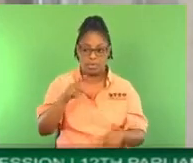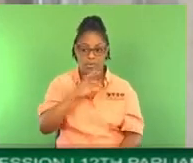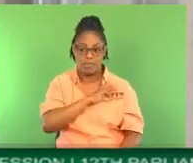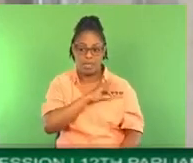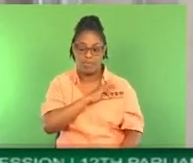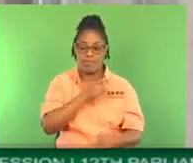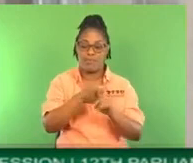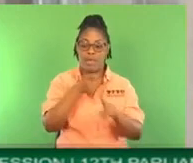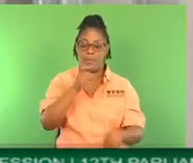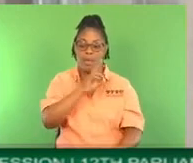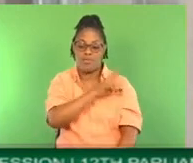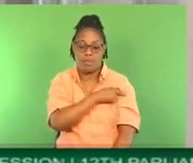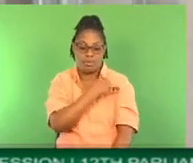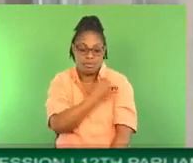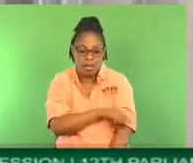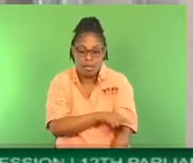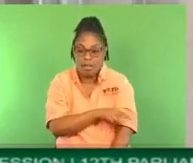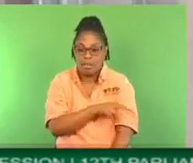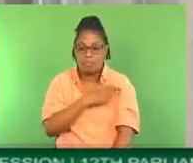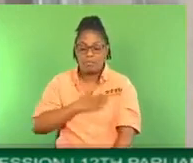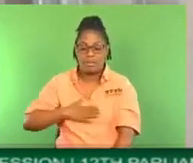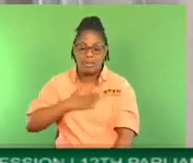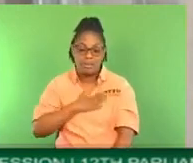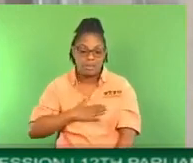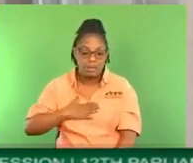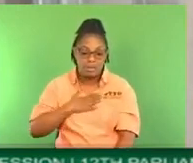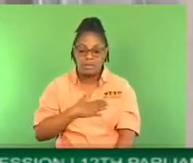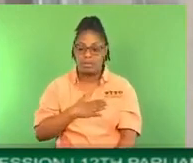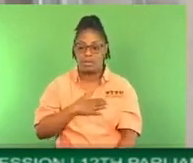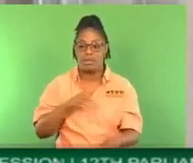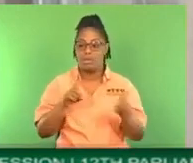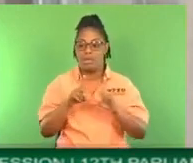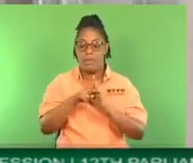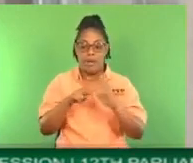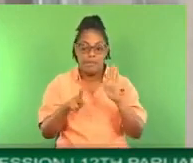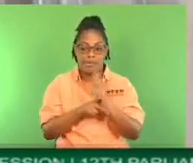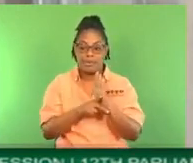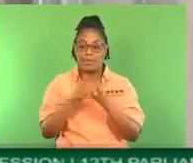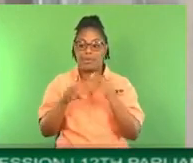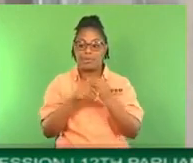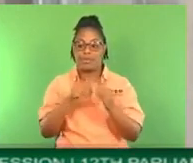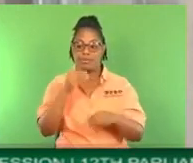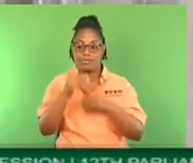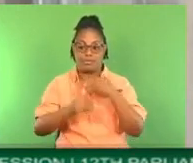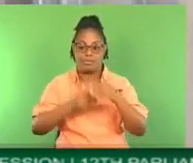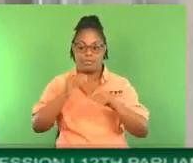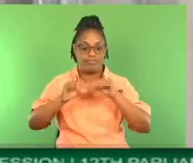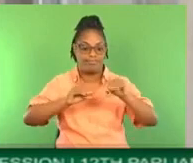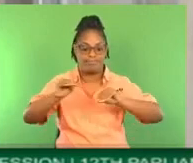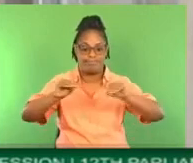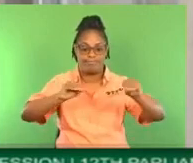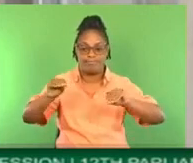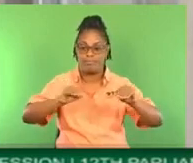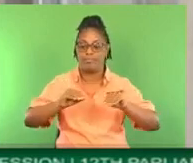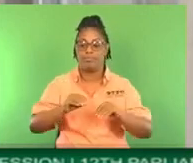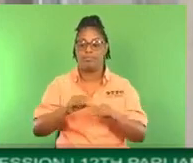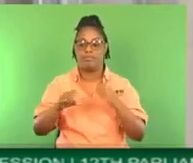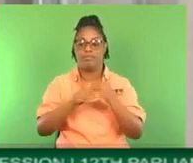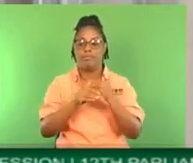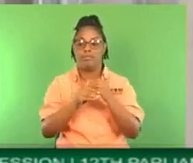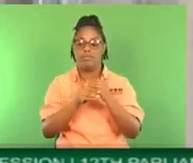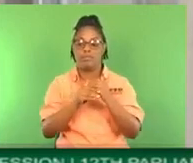quarter. Please do your policies and procedures for the hospital and ensure there